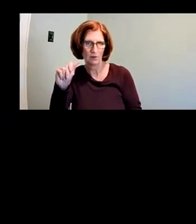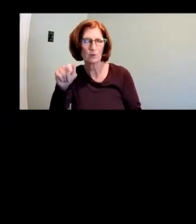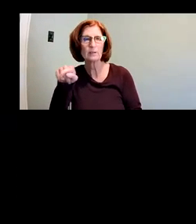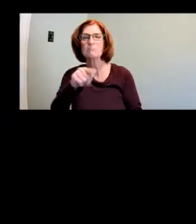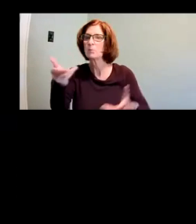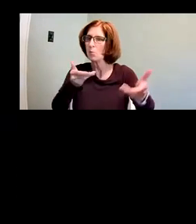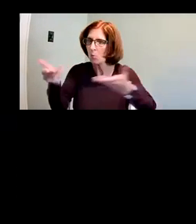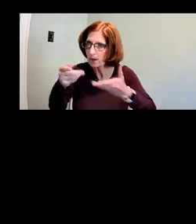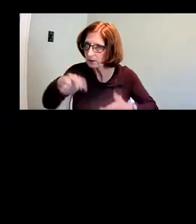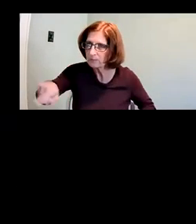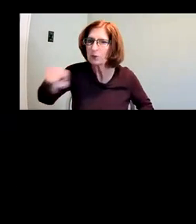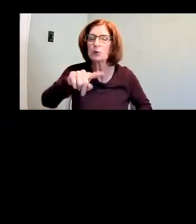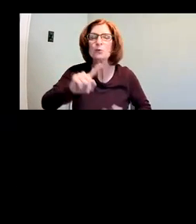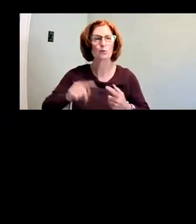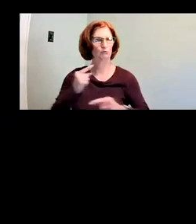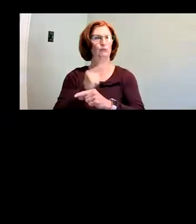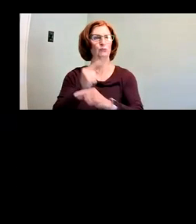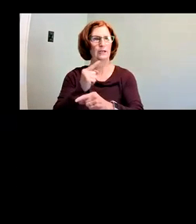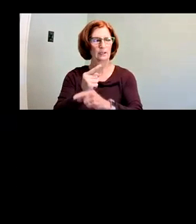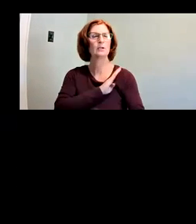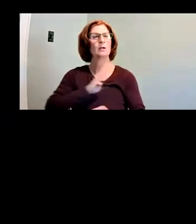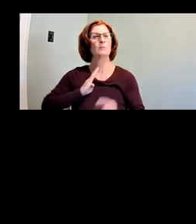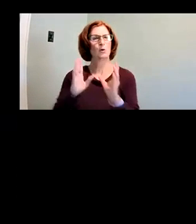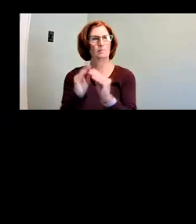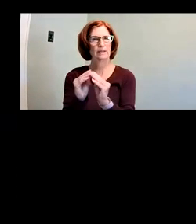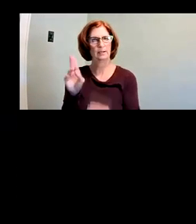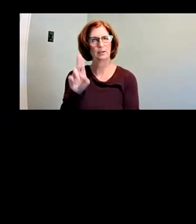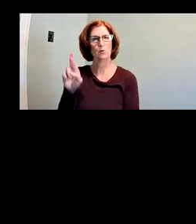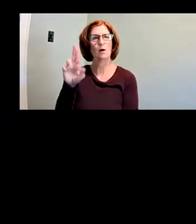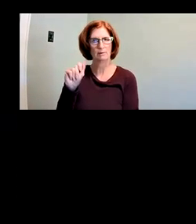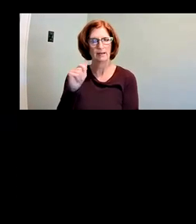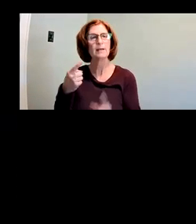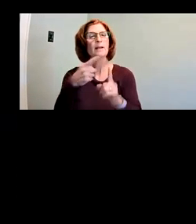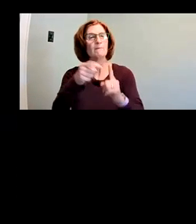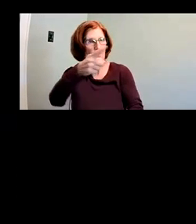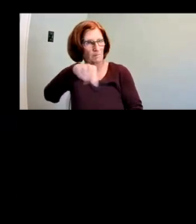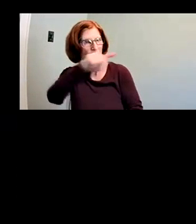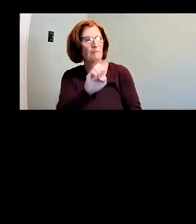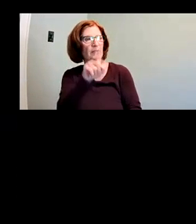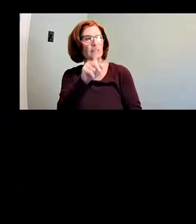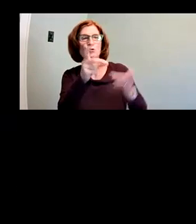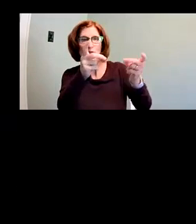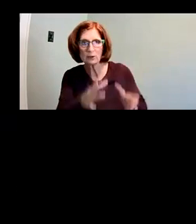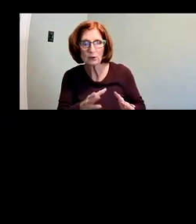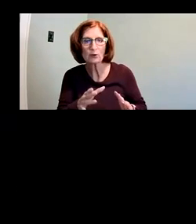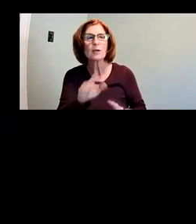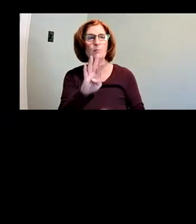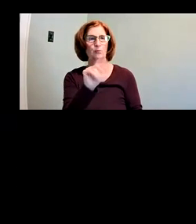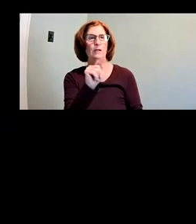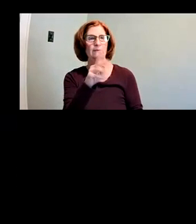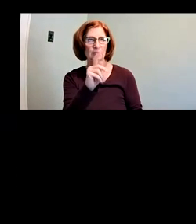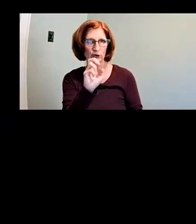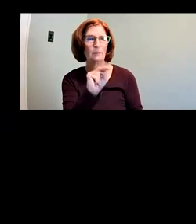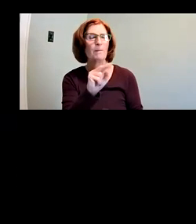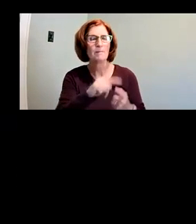you to the regular board meeting for the URA on behalf of Executive Director Greg Flistrom, Chairman